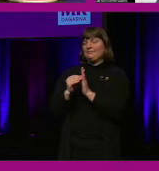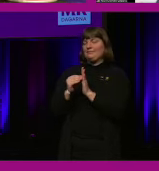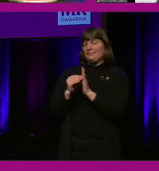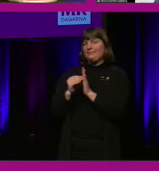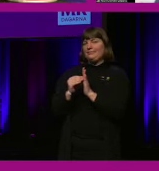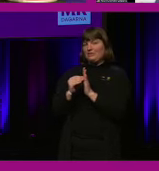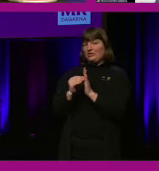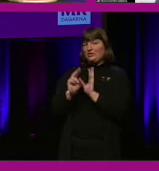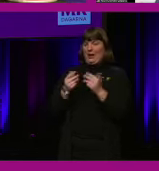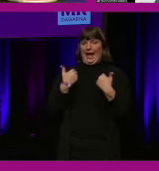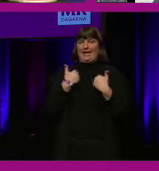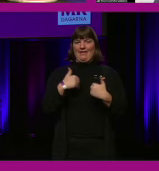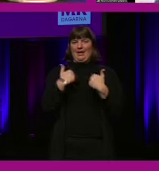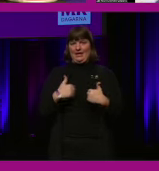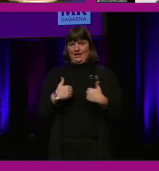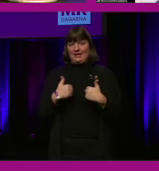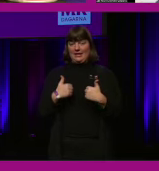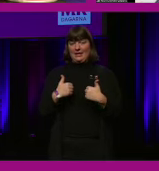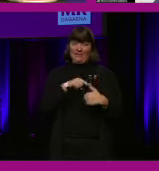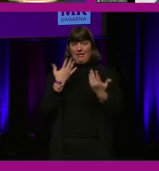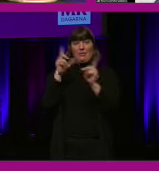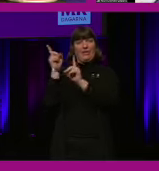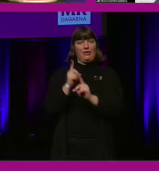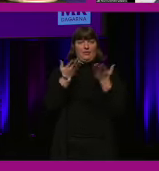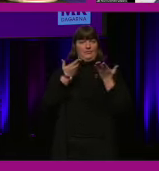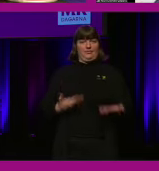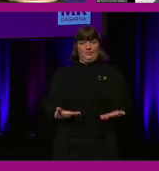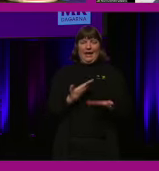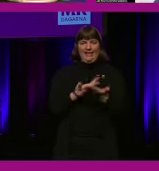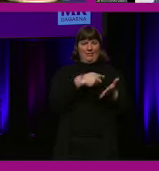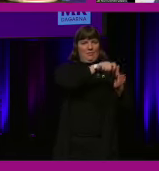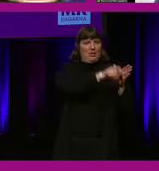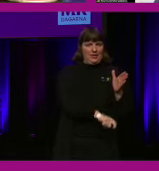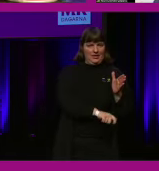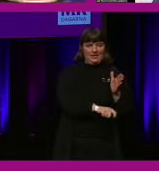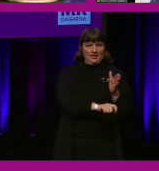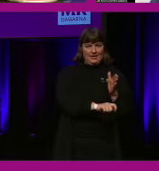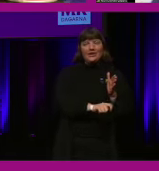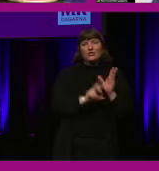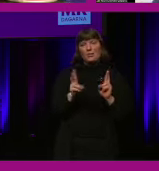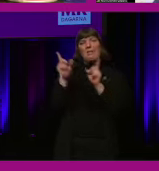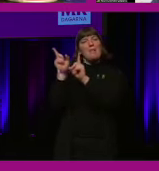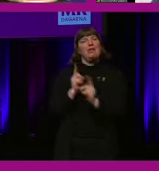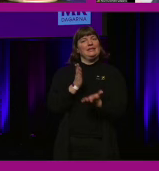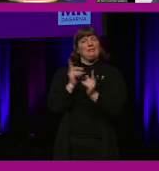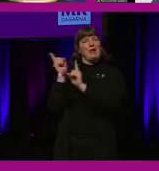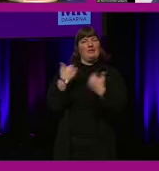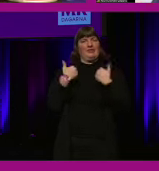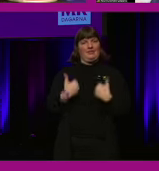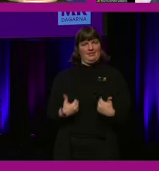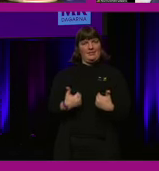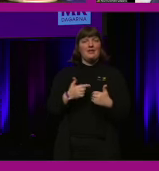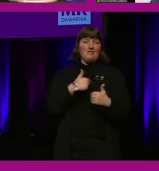as individuals and human beings, not as citizens, I'll come to that in a moment, as human beings, we have